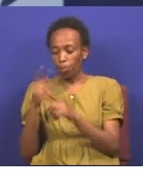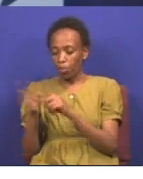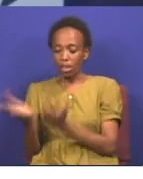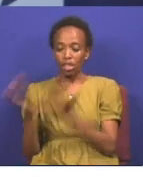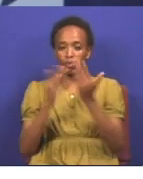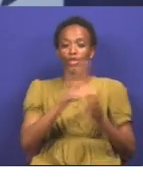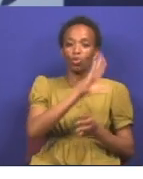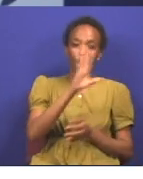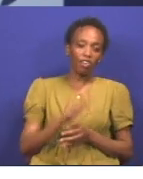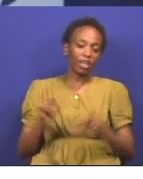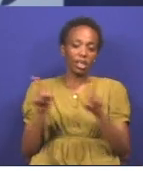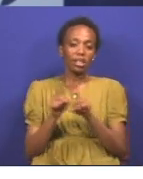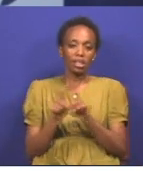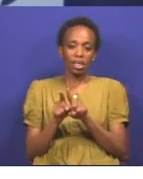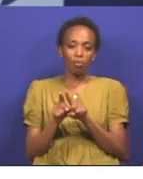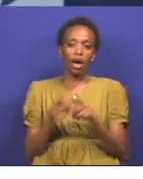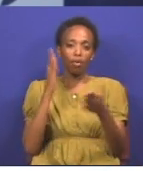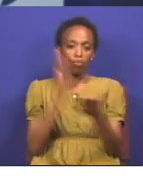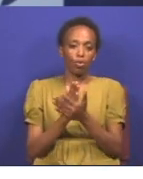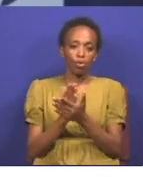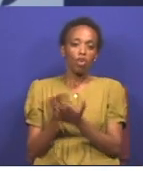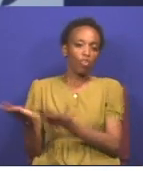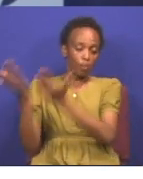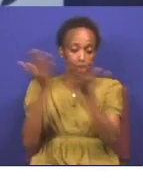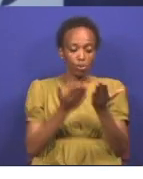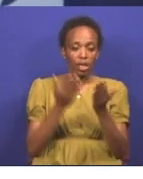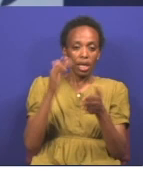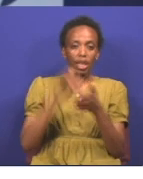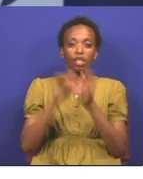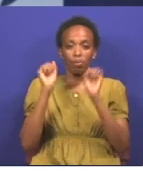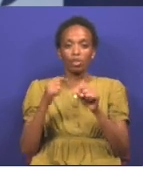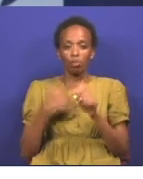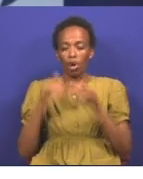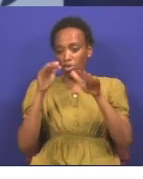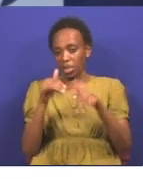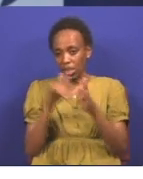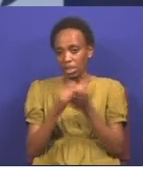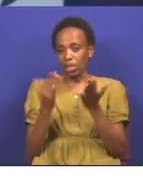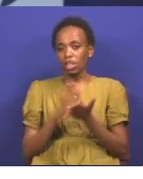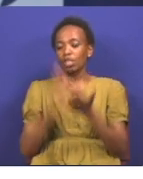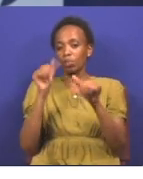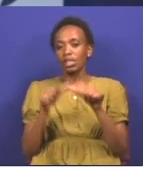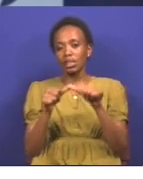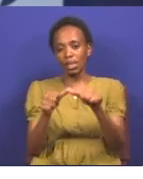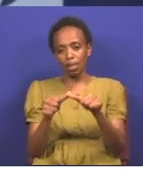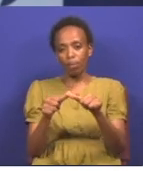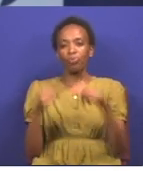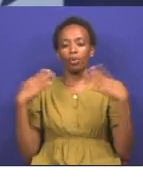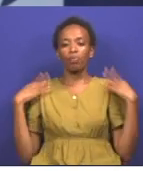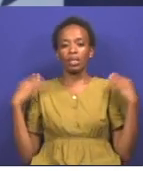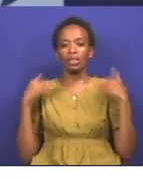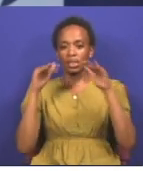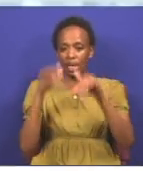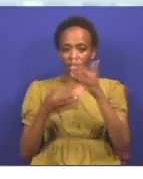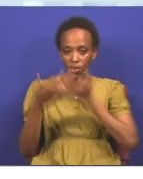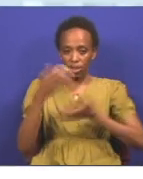Africa are also banned from being exported from Europe, so that we can have agriculture that is more sustainable, practicing